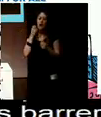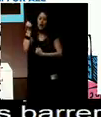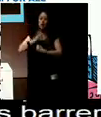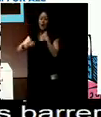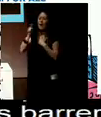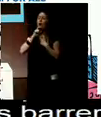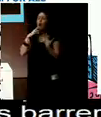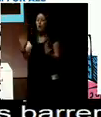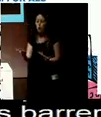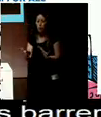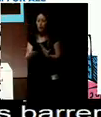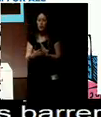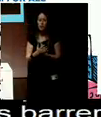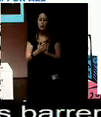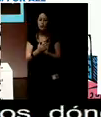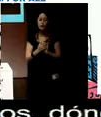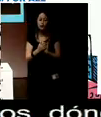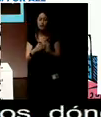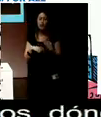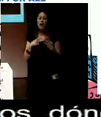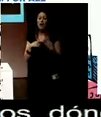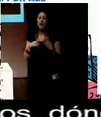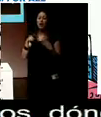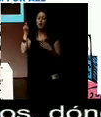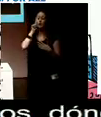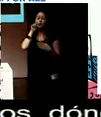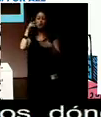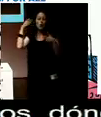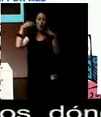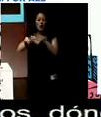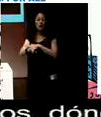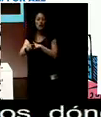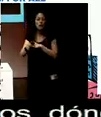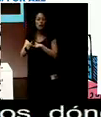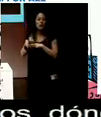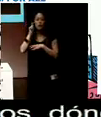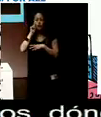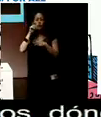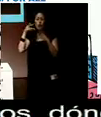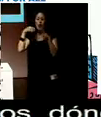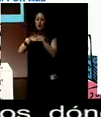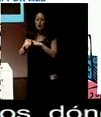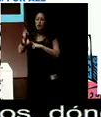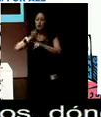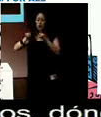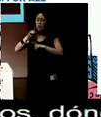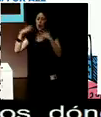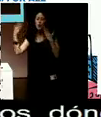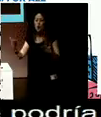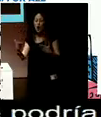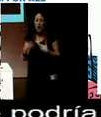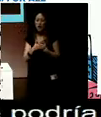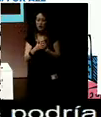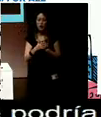is accessible tourism worth to them. On the other hand, we are looking at the supply side. We